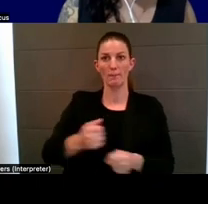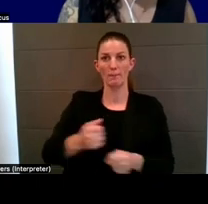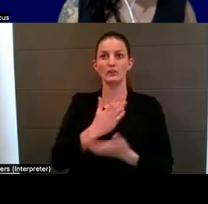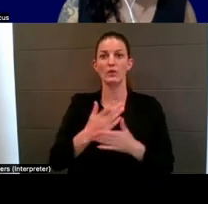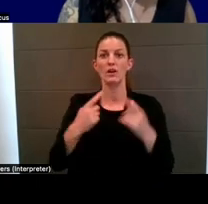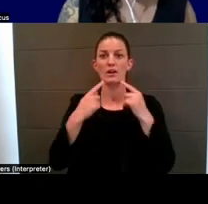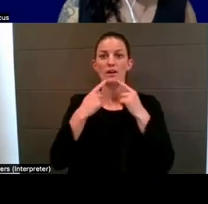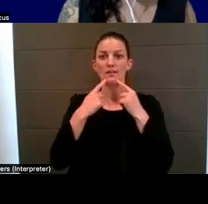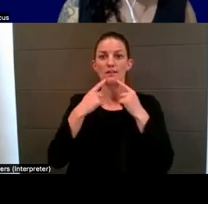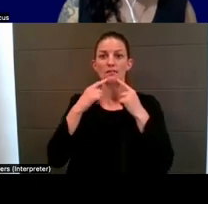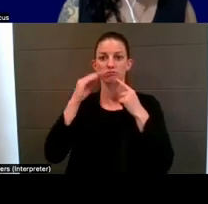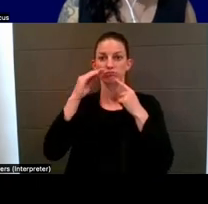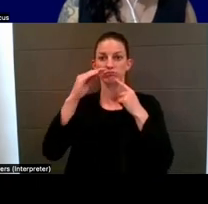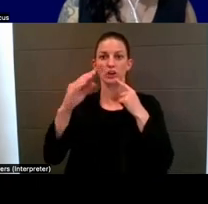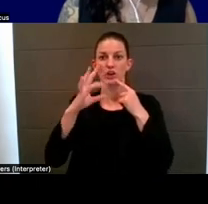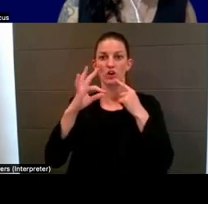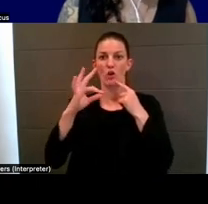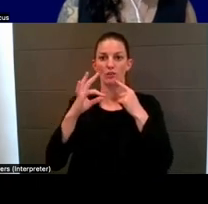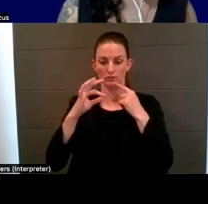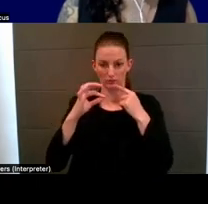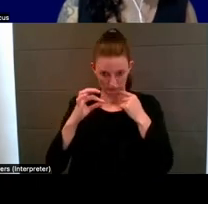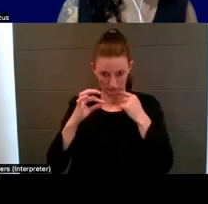there.